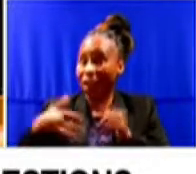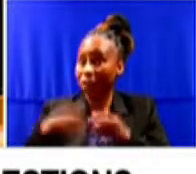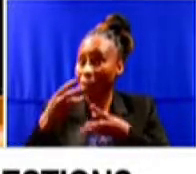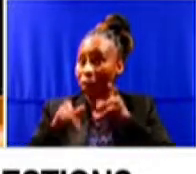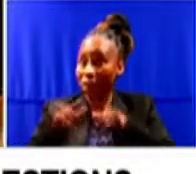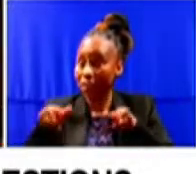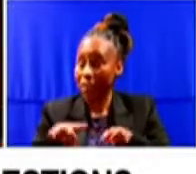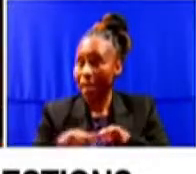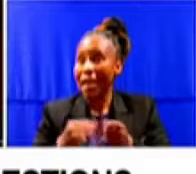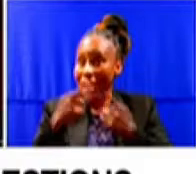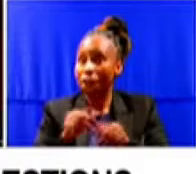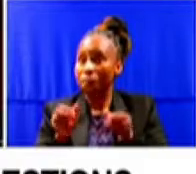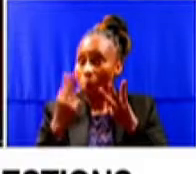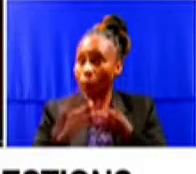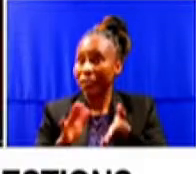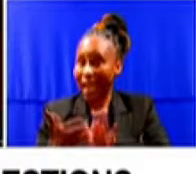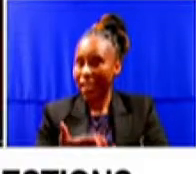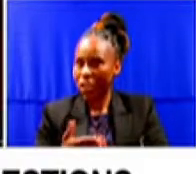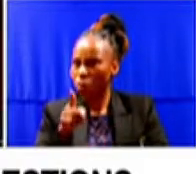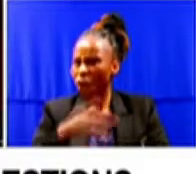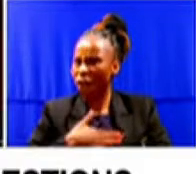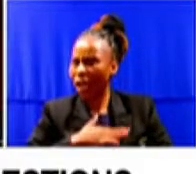have allocated to me.